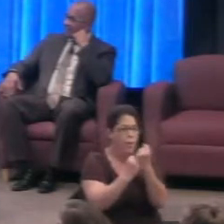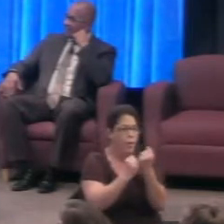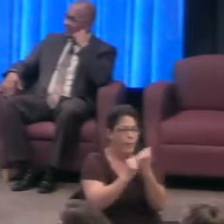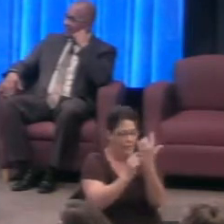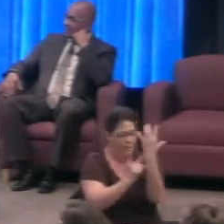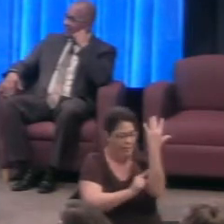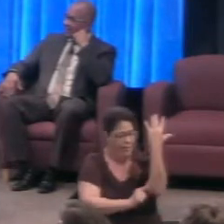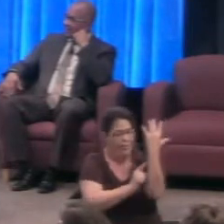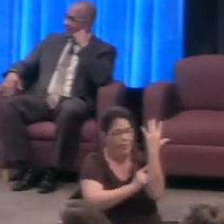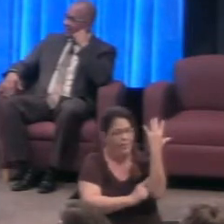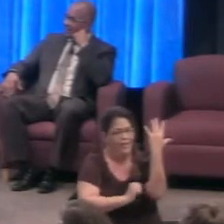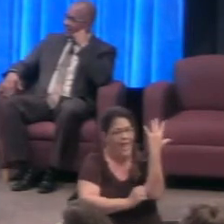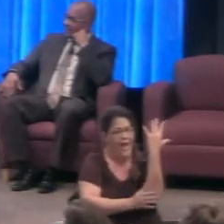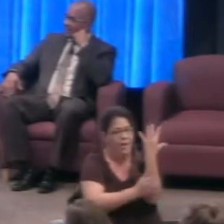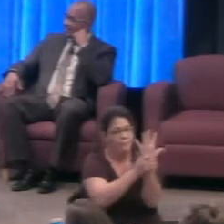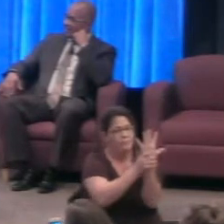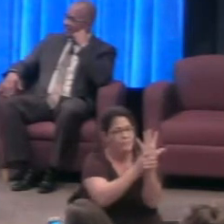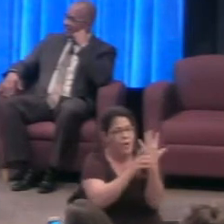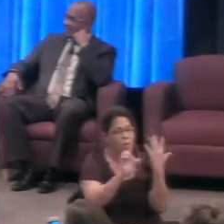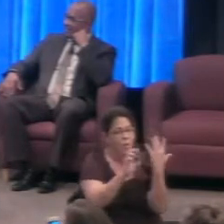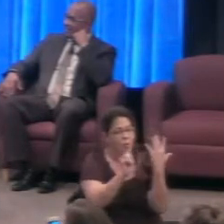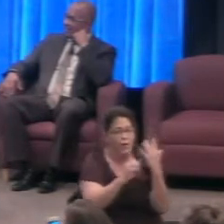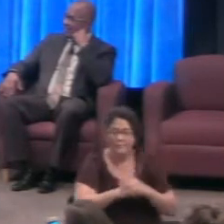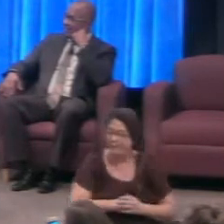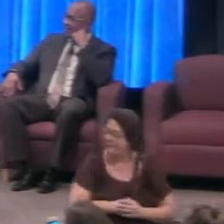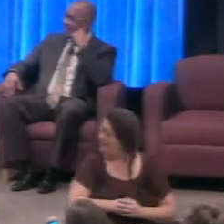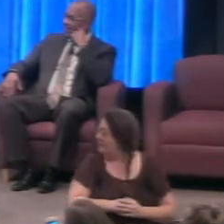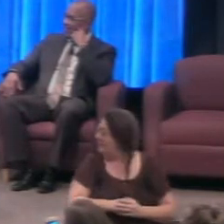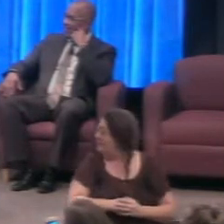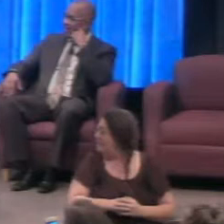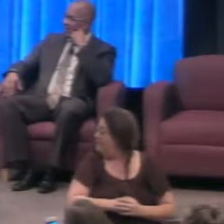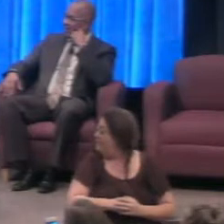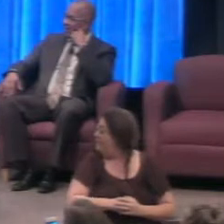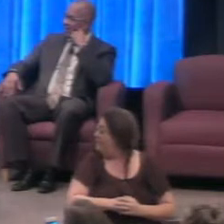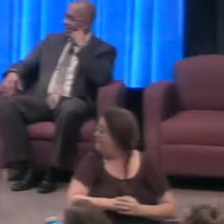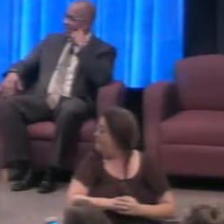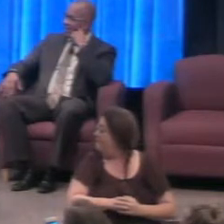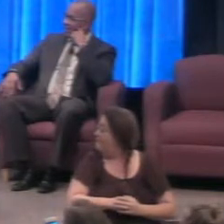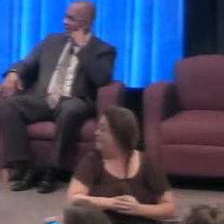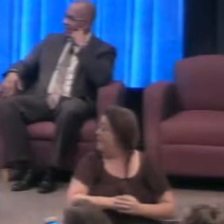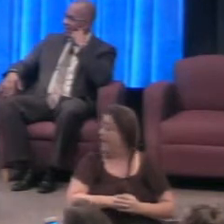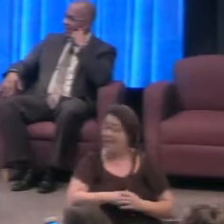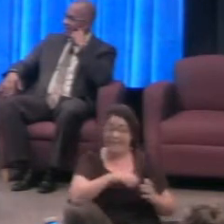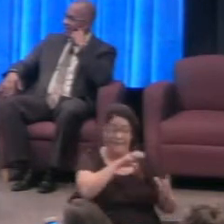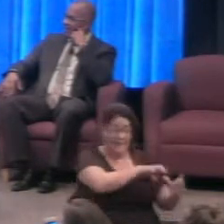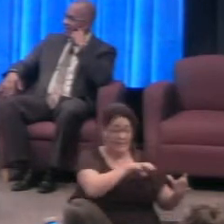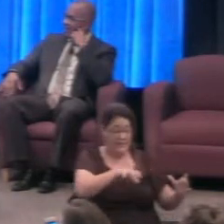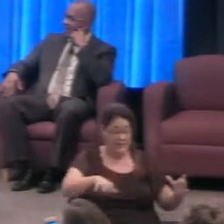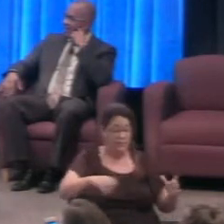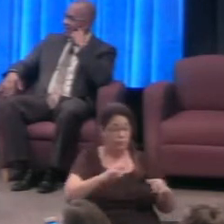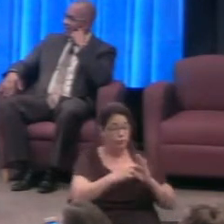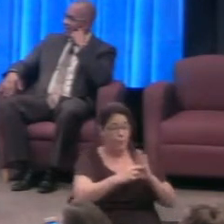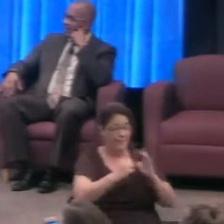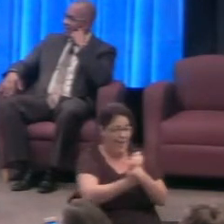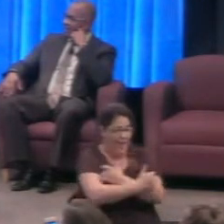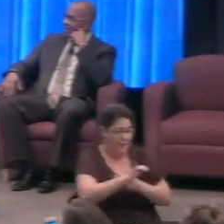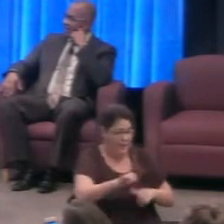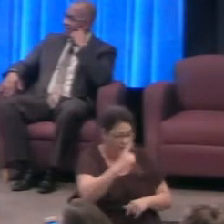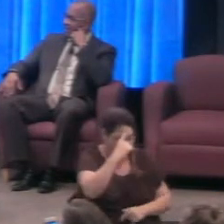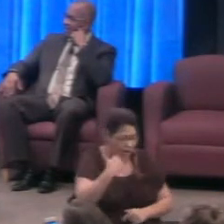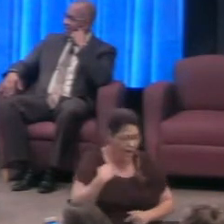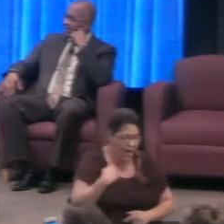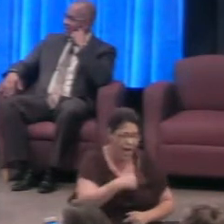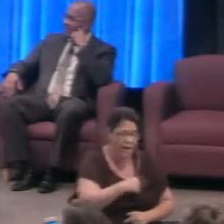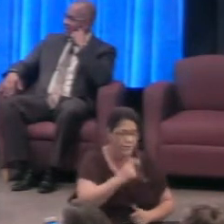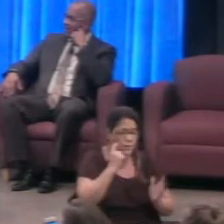one main core. All right, so this represents everything that you've done for us. And as you'll